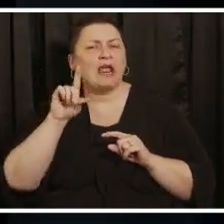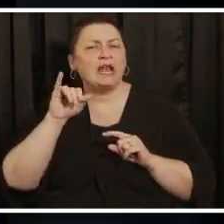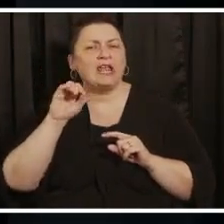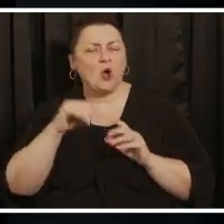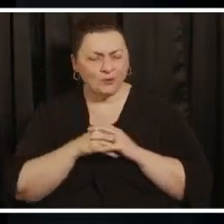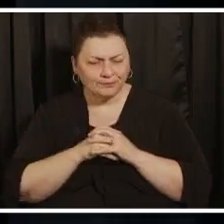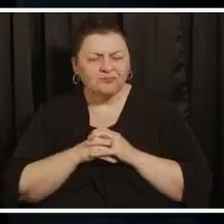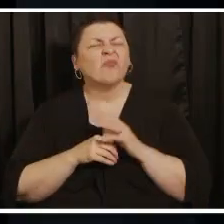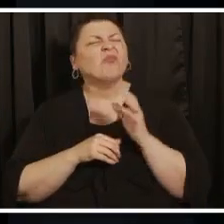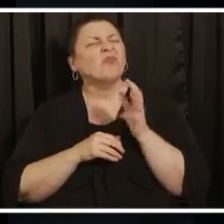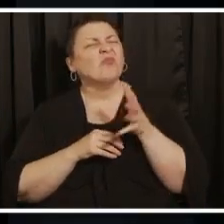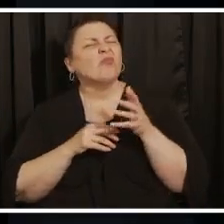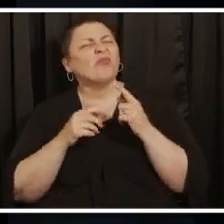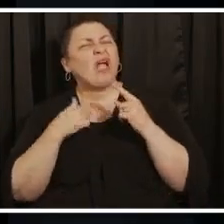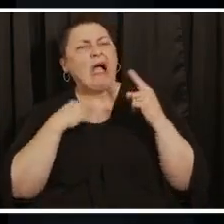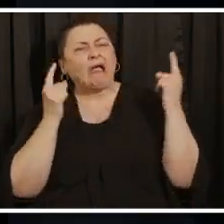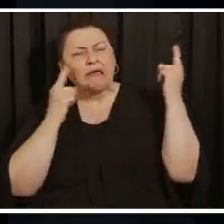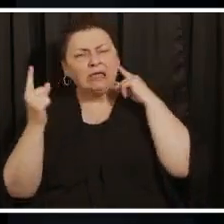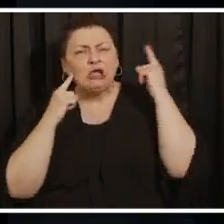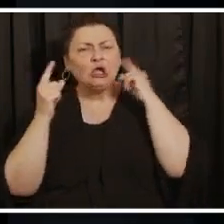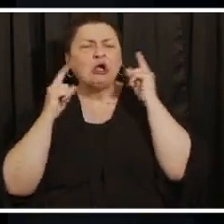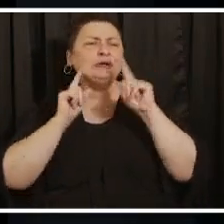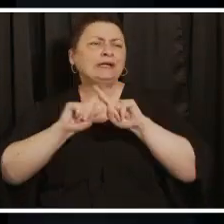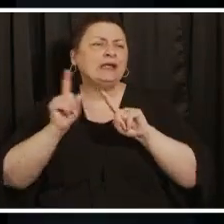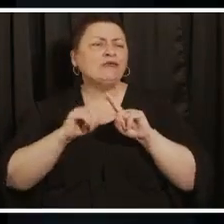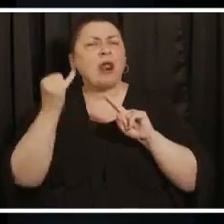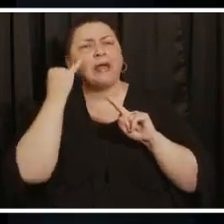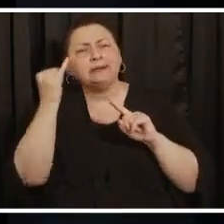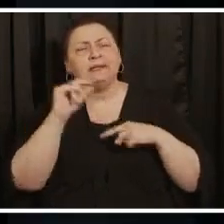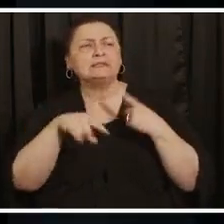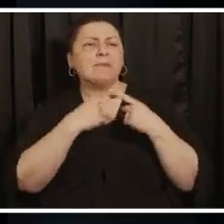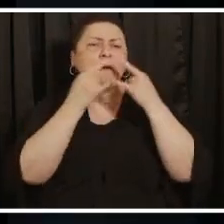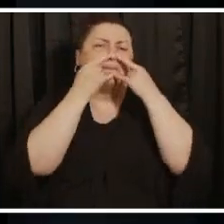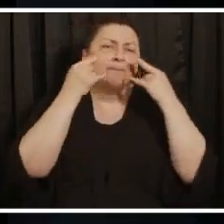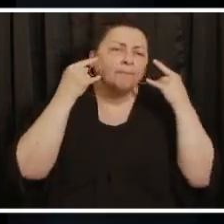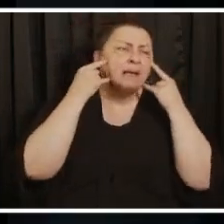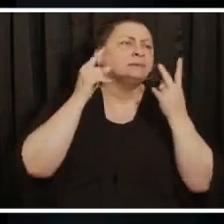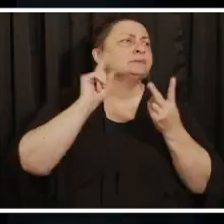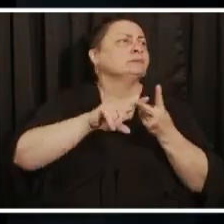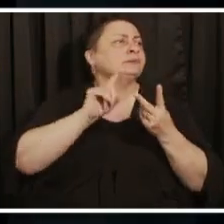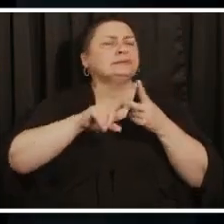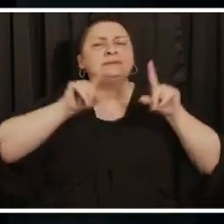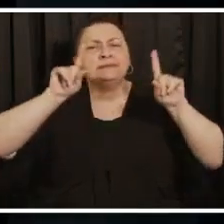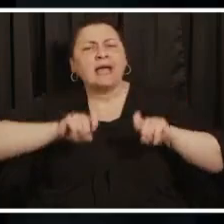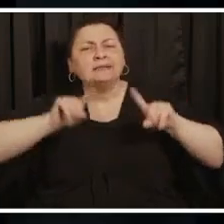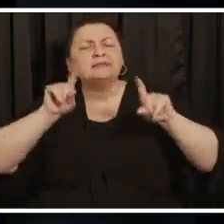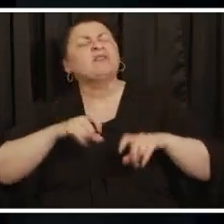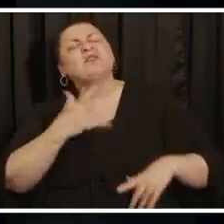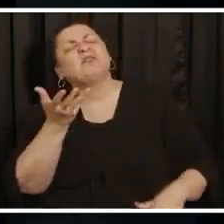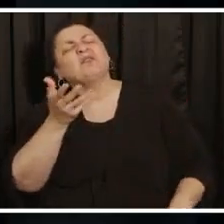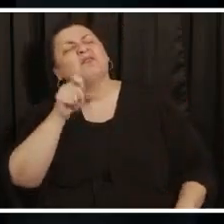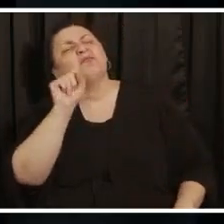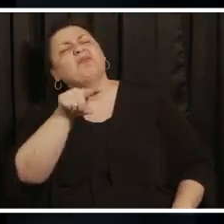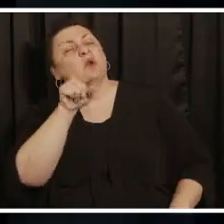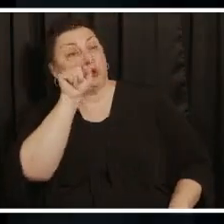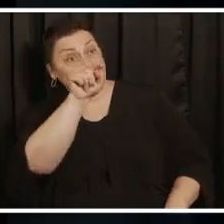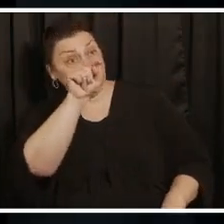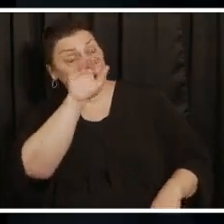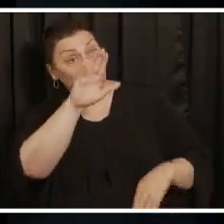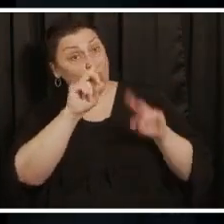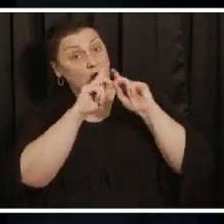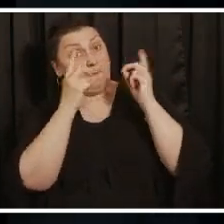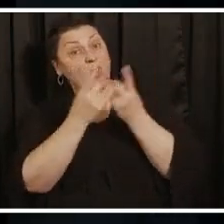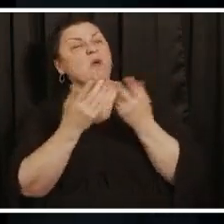and requests in terms of testing and masking. What is it going to take for you and your department to put a mandate